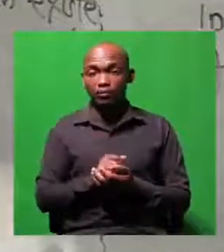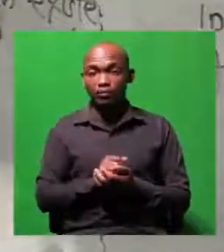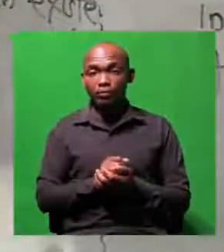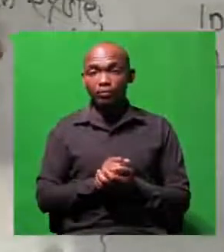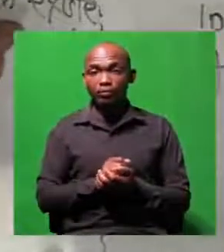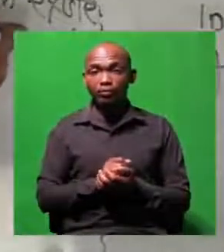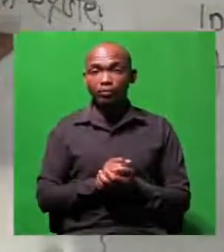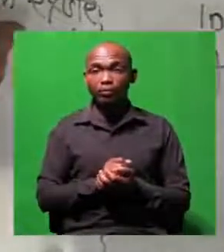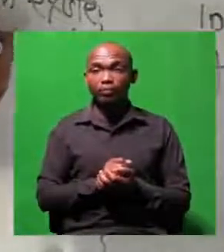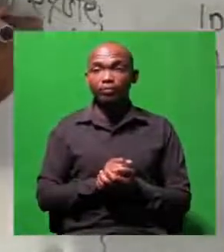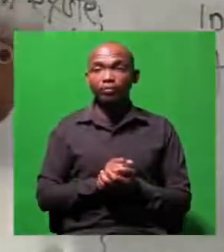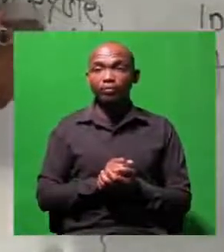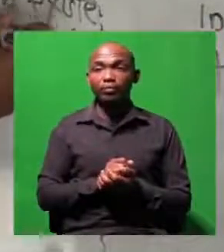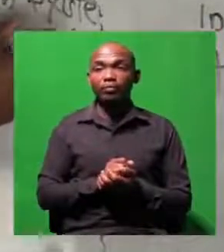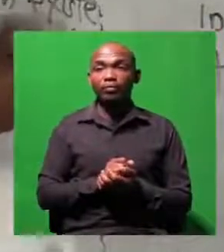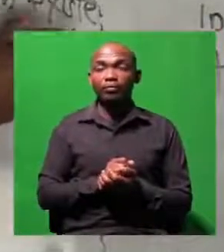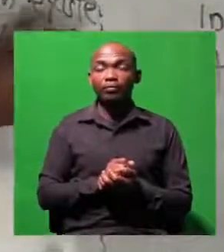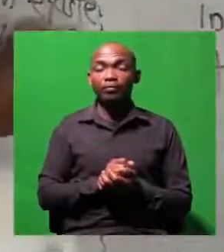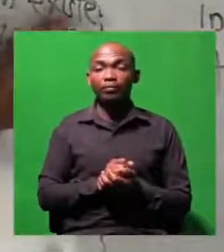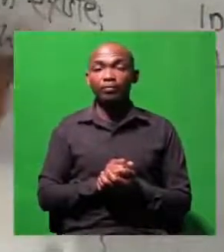any other mode. Any